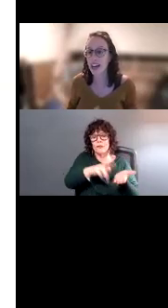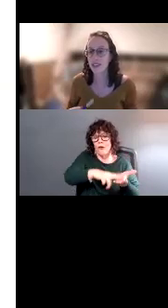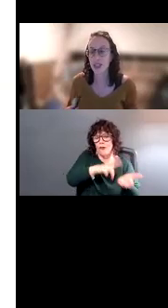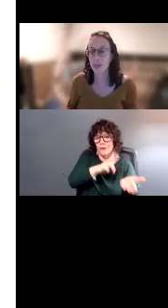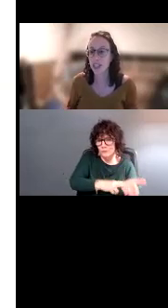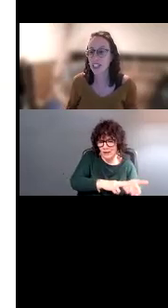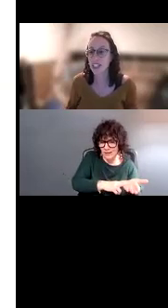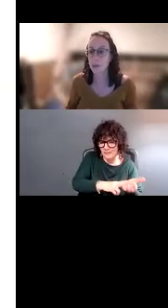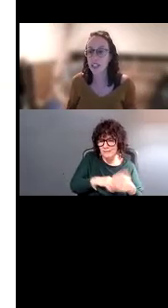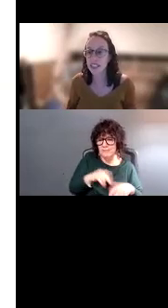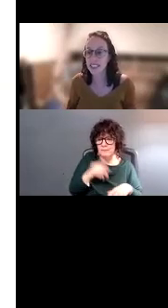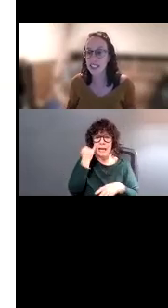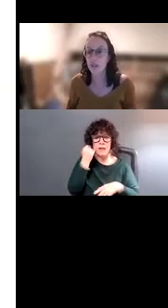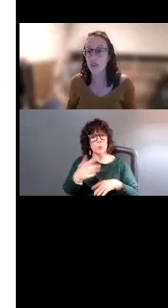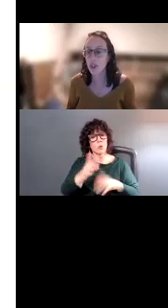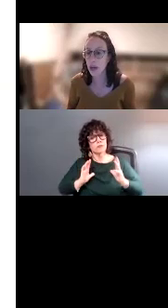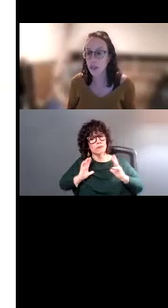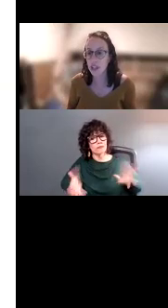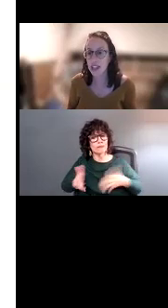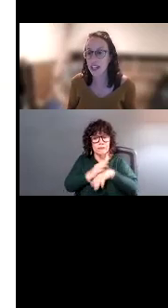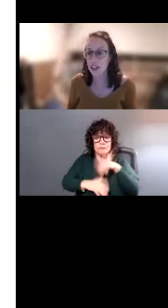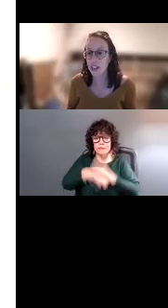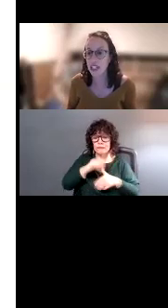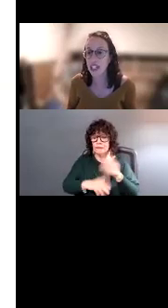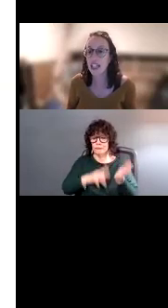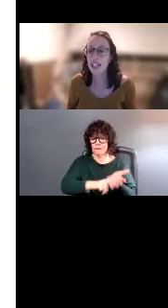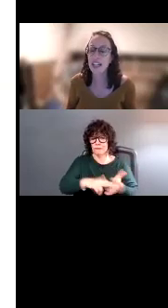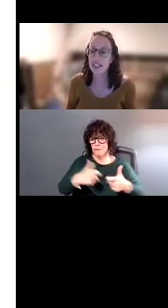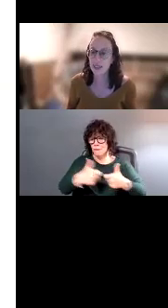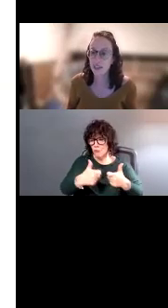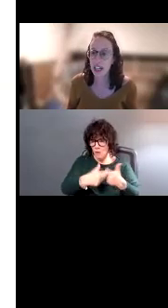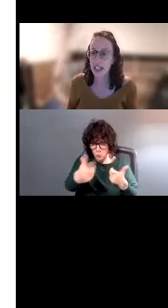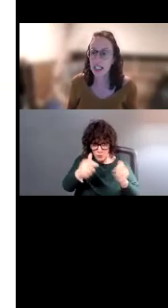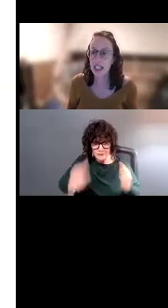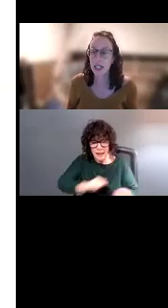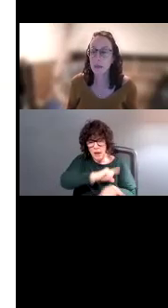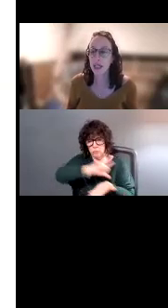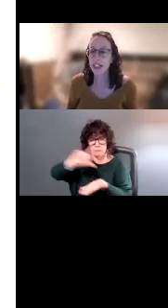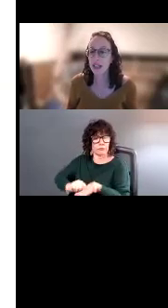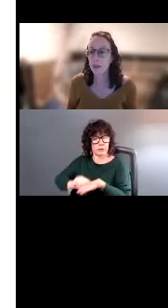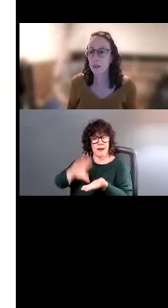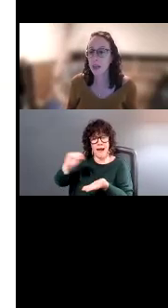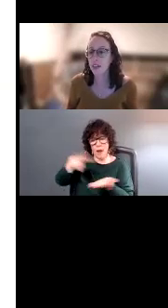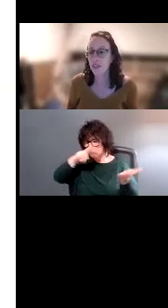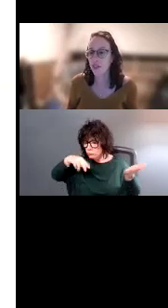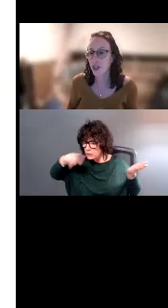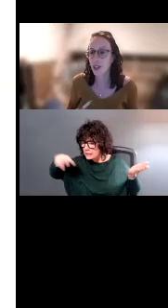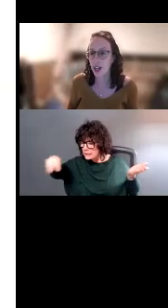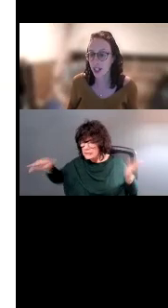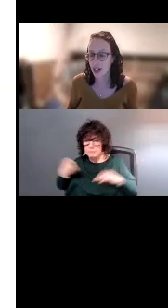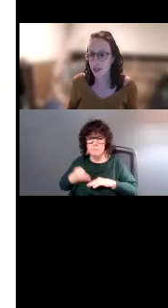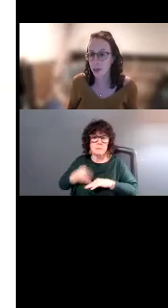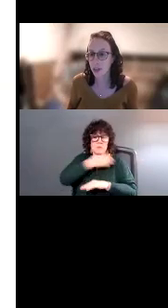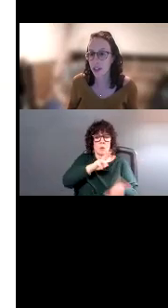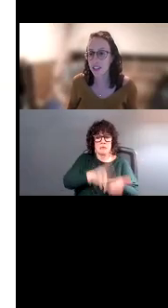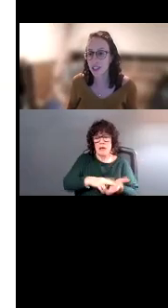you have the ability to print and review everything carefully, that's fine. But if you're